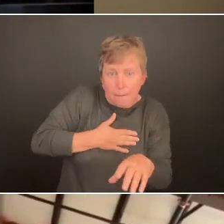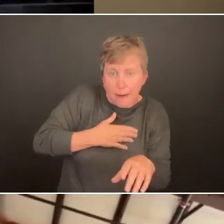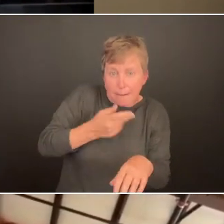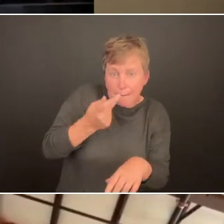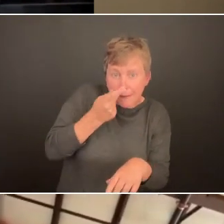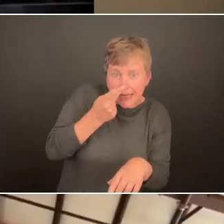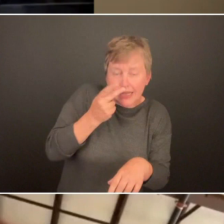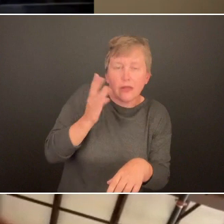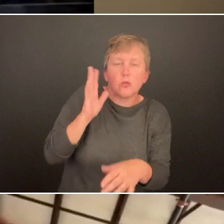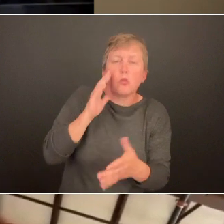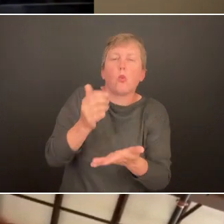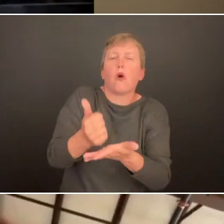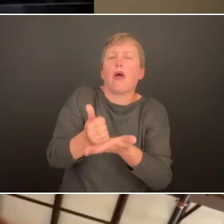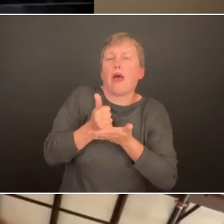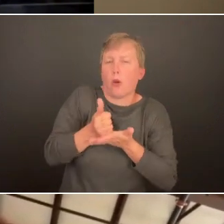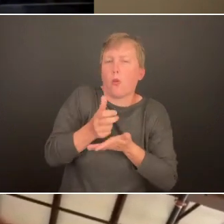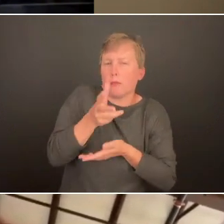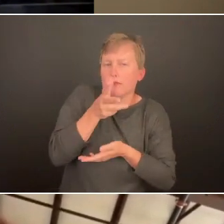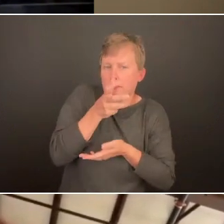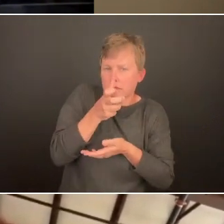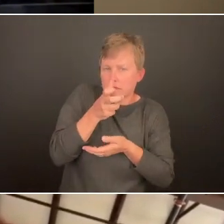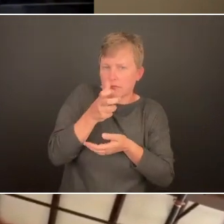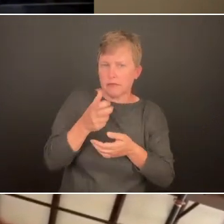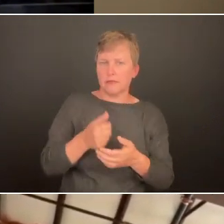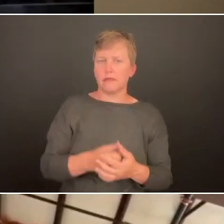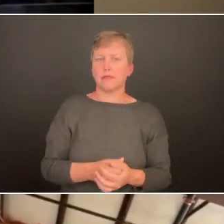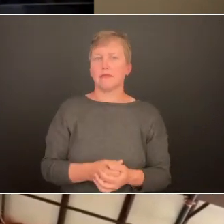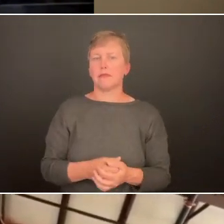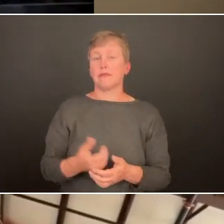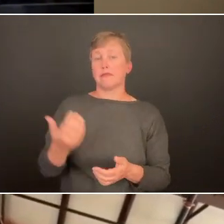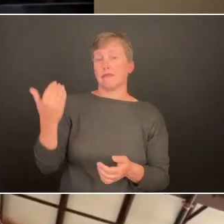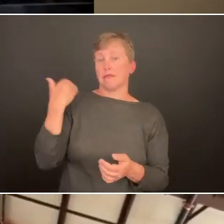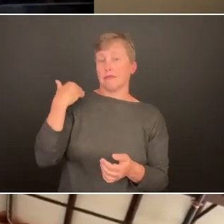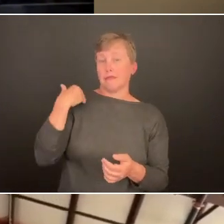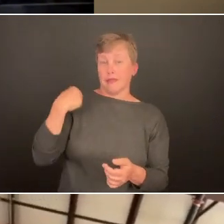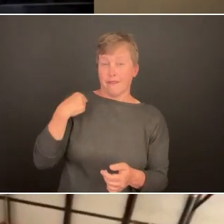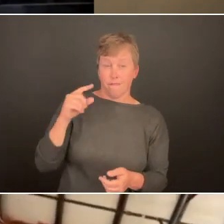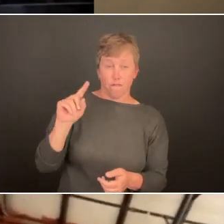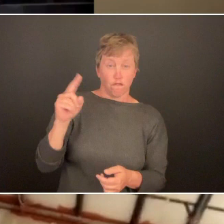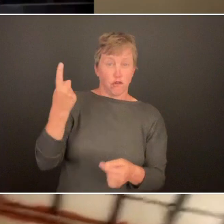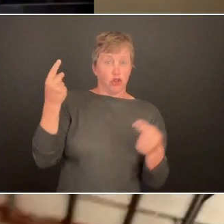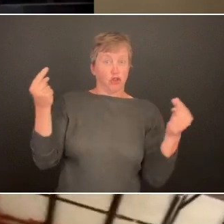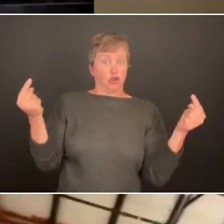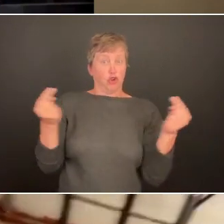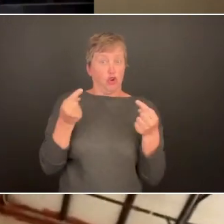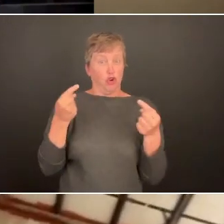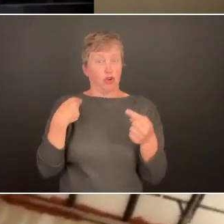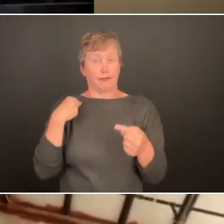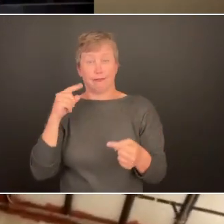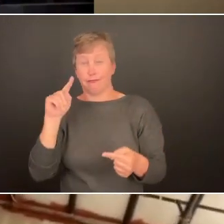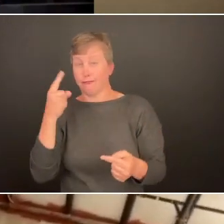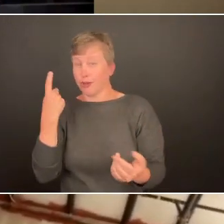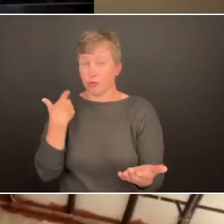having an orgasm. Like I was talking about earlier, when I was first injured and coming